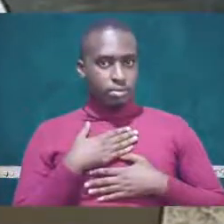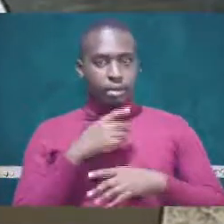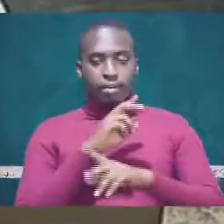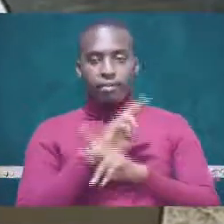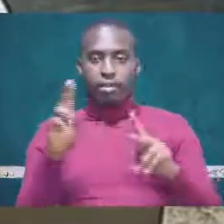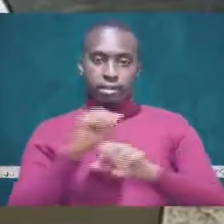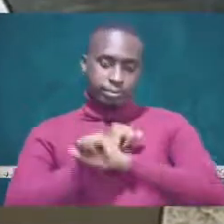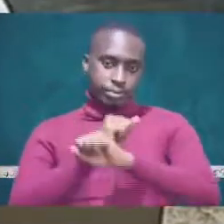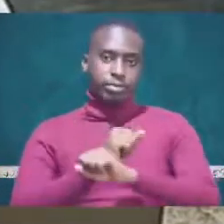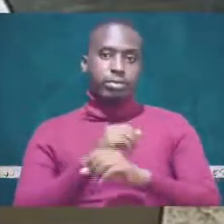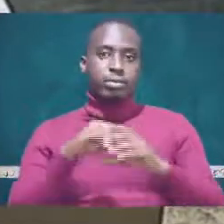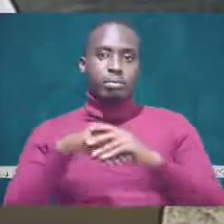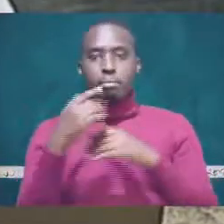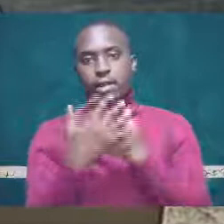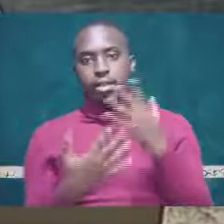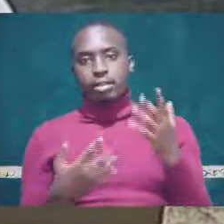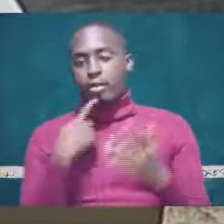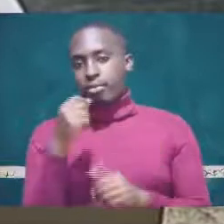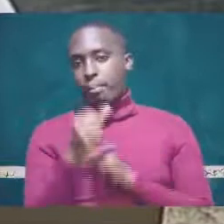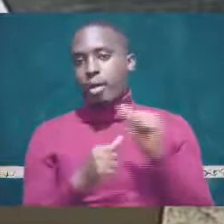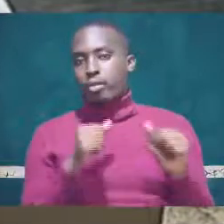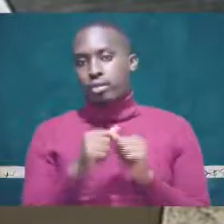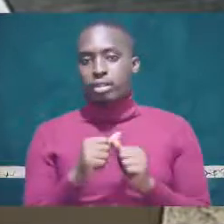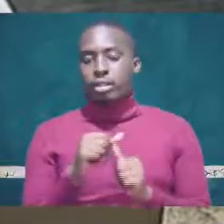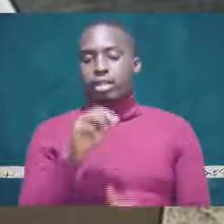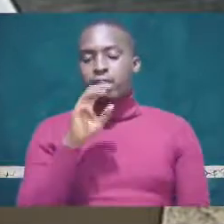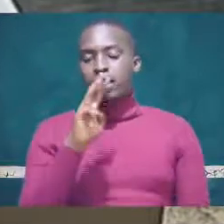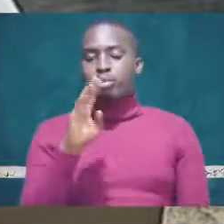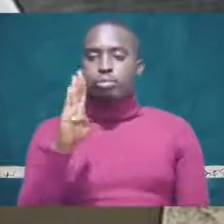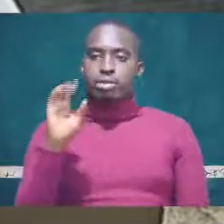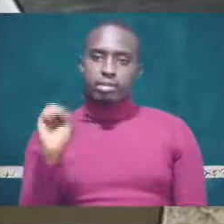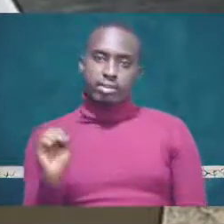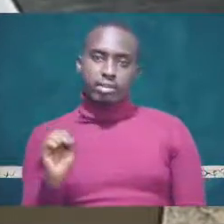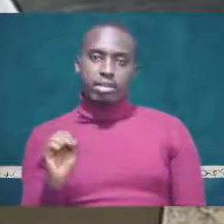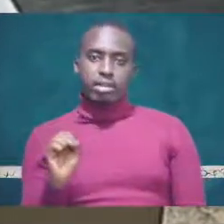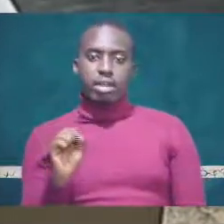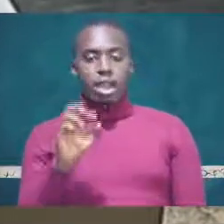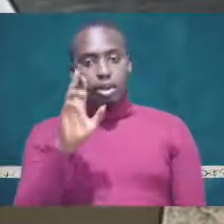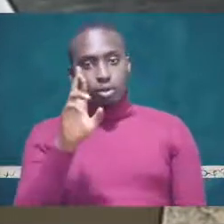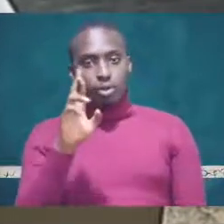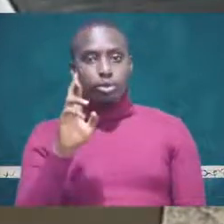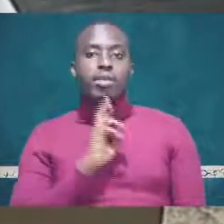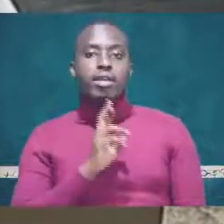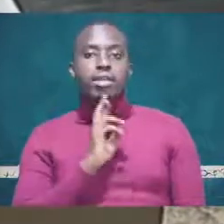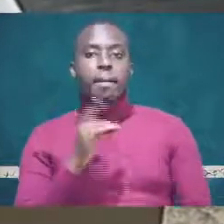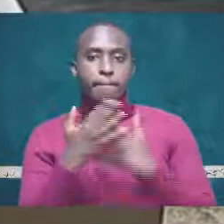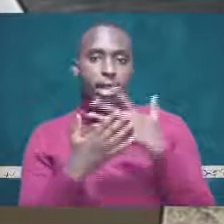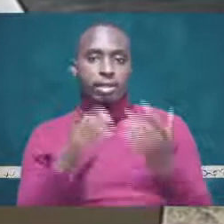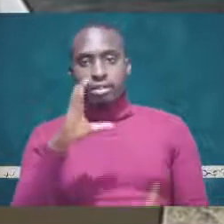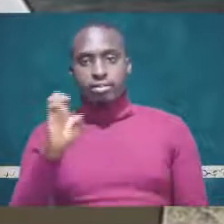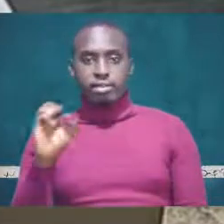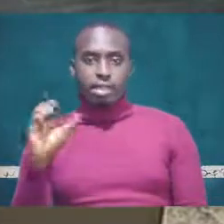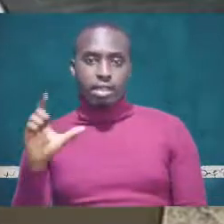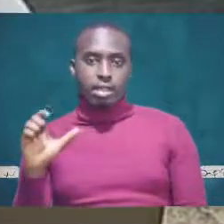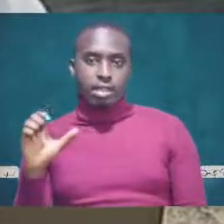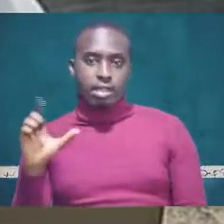in clotting of the blood. We talked about the WBC, which are white blood cells, or the lymphocytes, which are